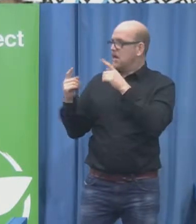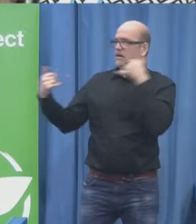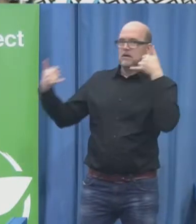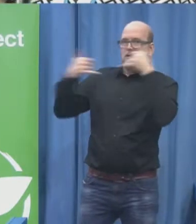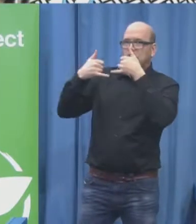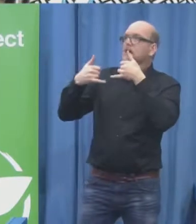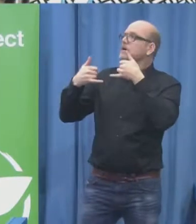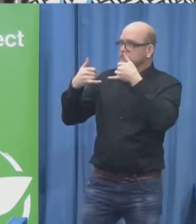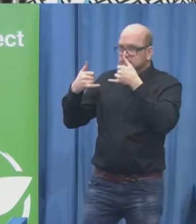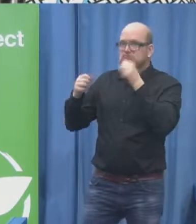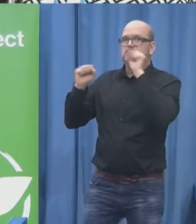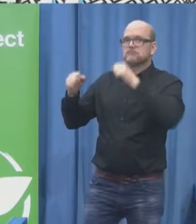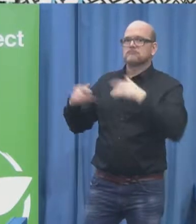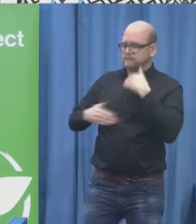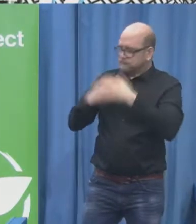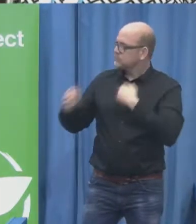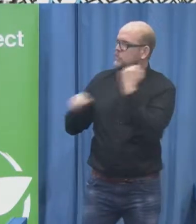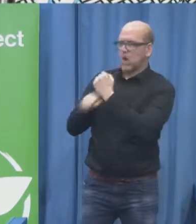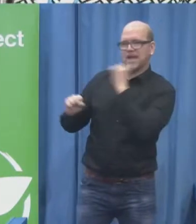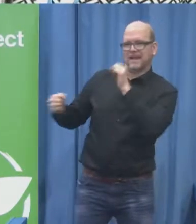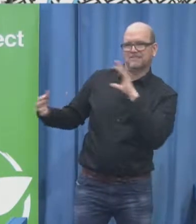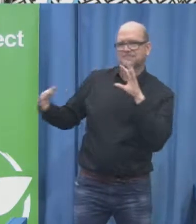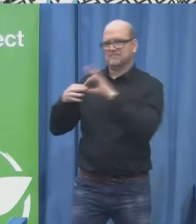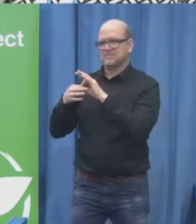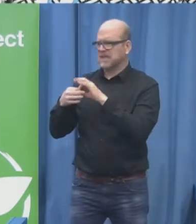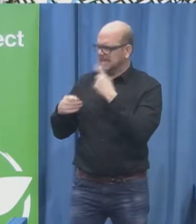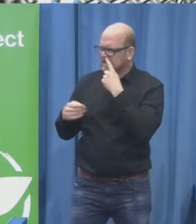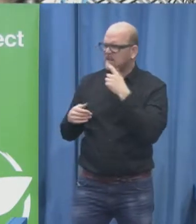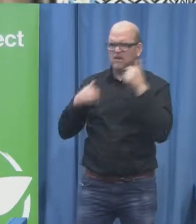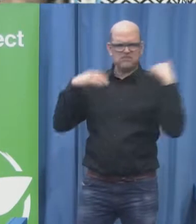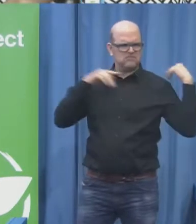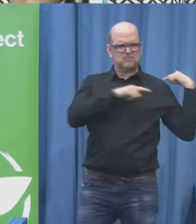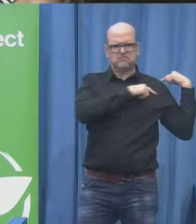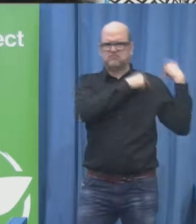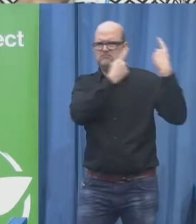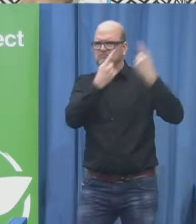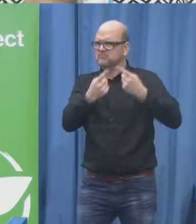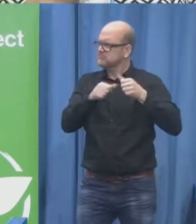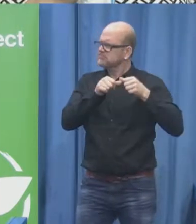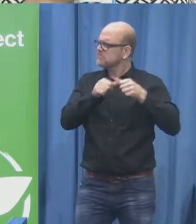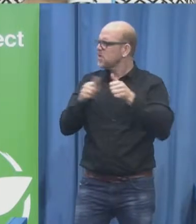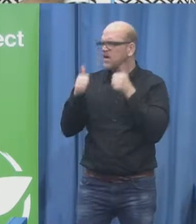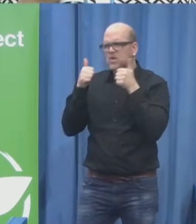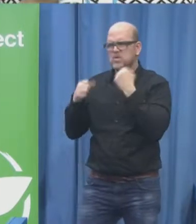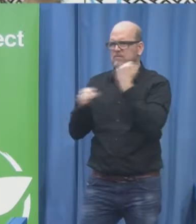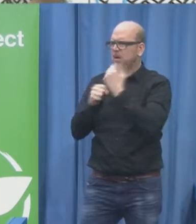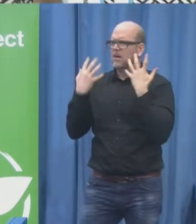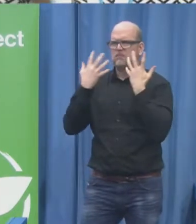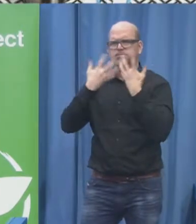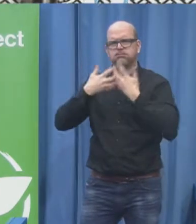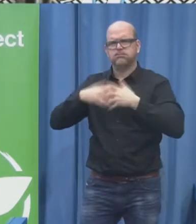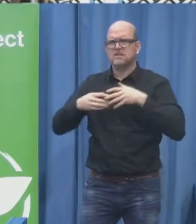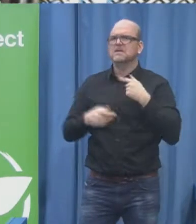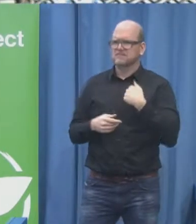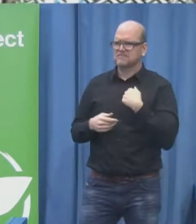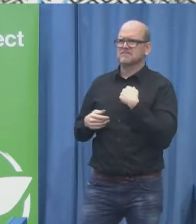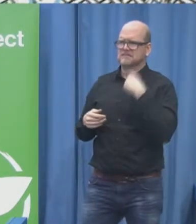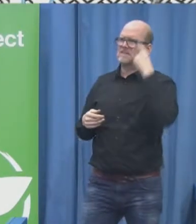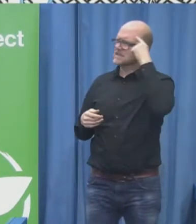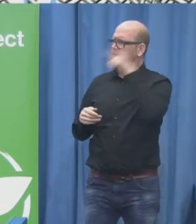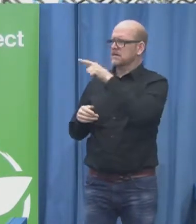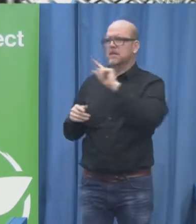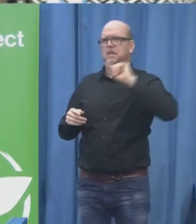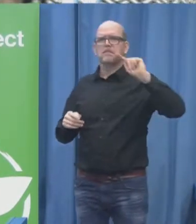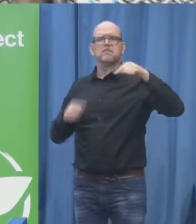this important work is now also part of the World Future Council. So it's a very important topic. It's thanks to the